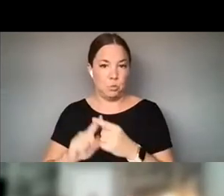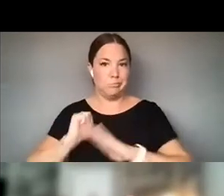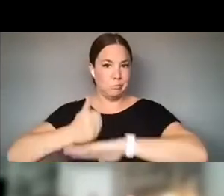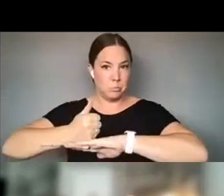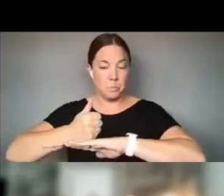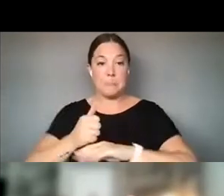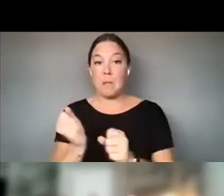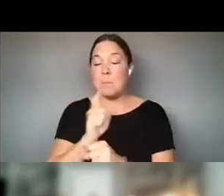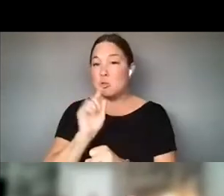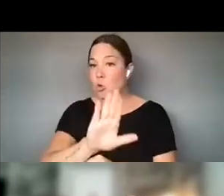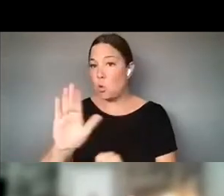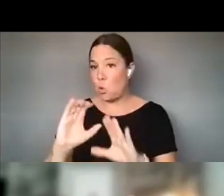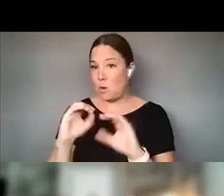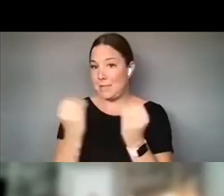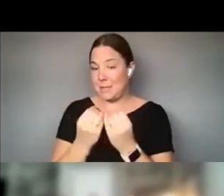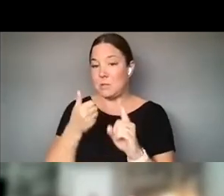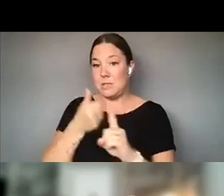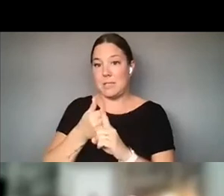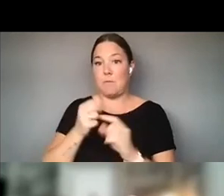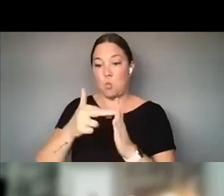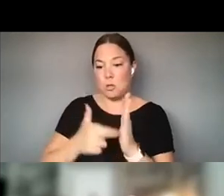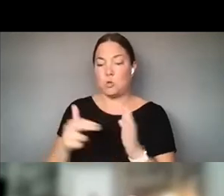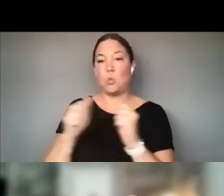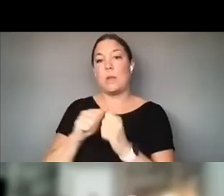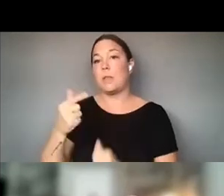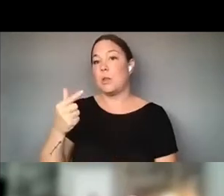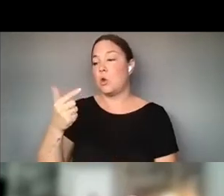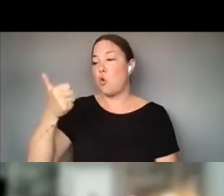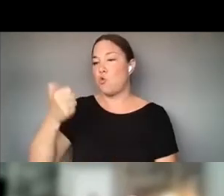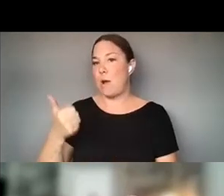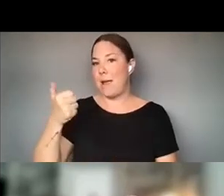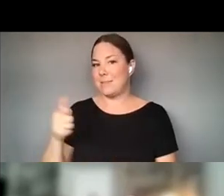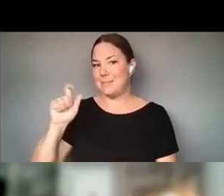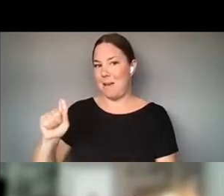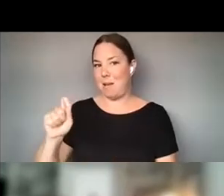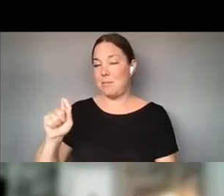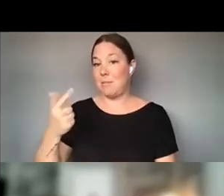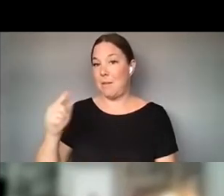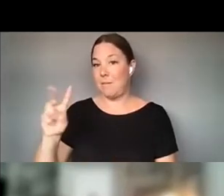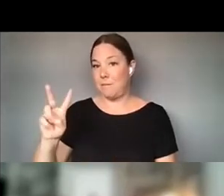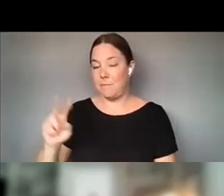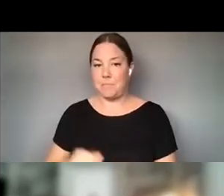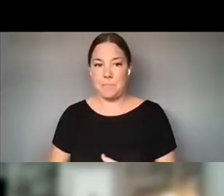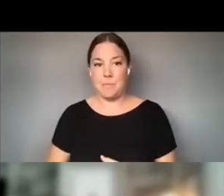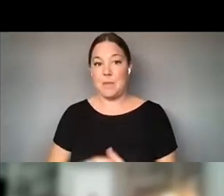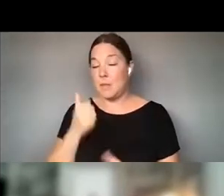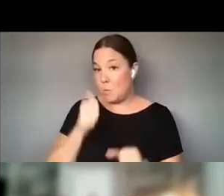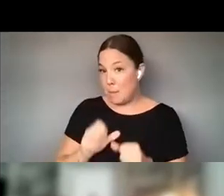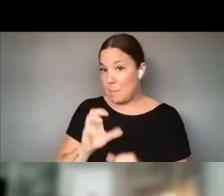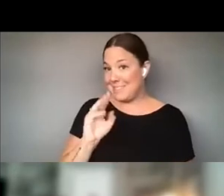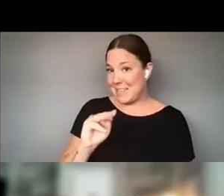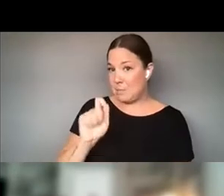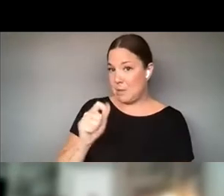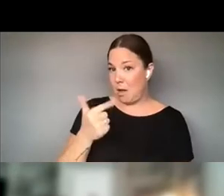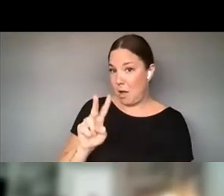organization is registered with Grants.gov. As a reminder, SAM.gov and Grants.gov